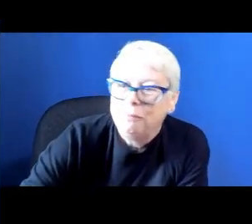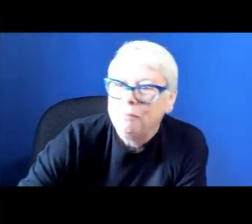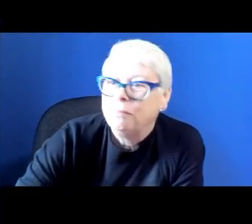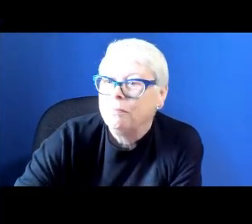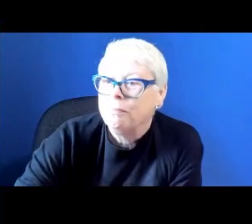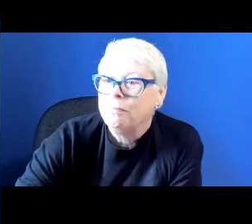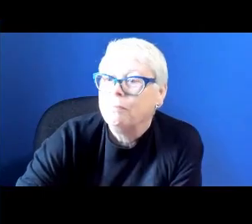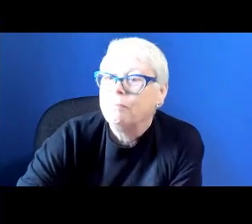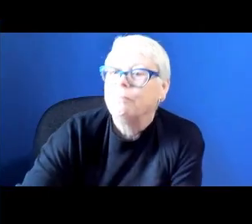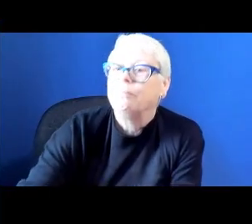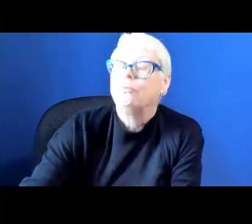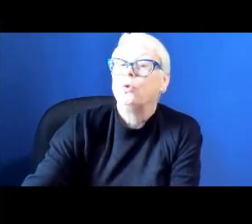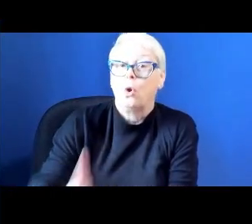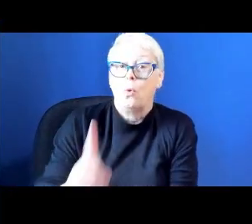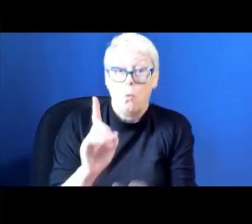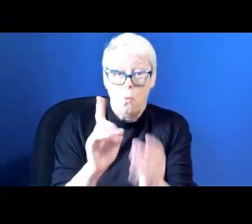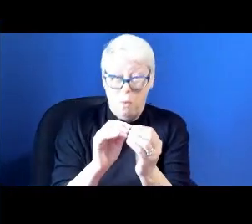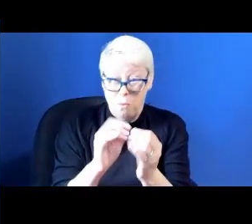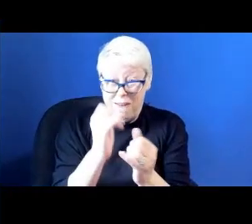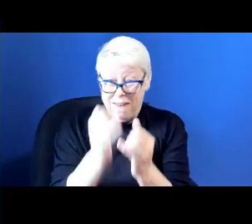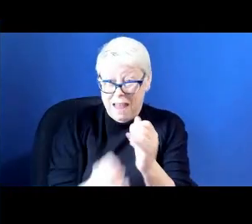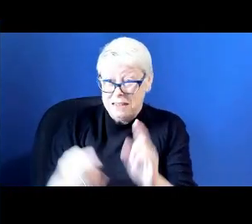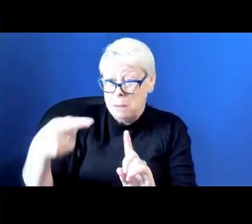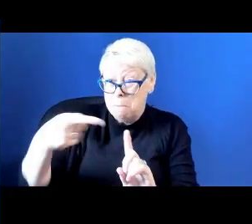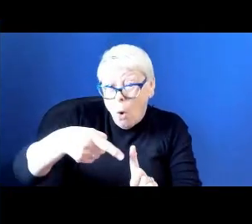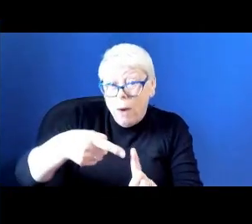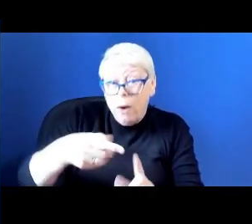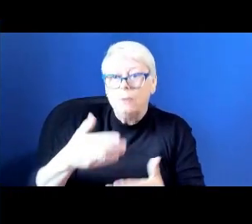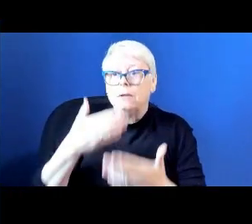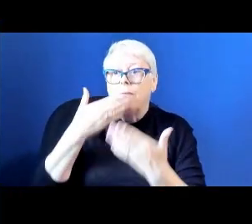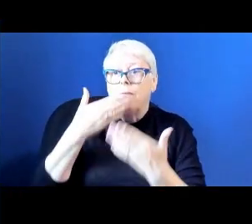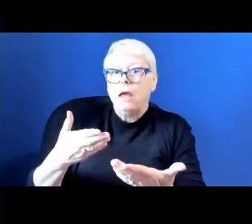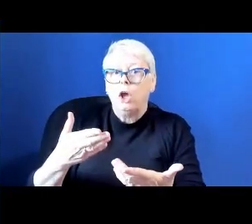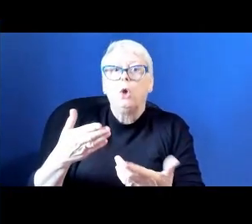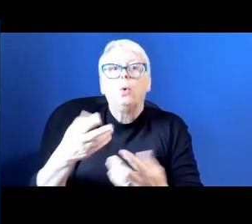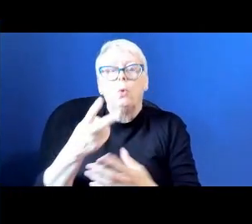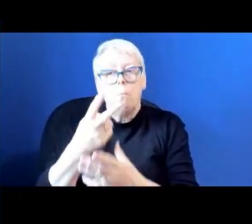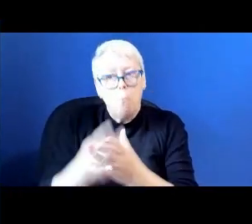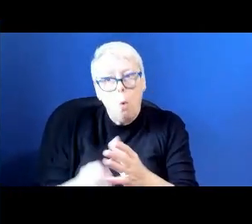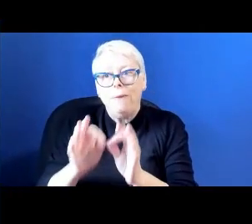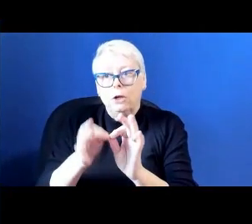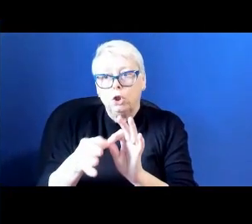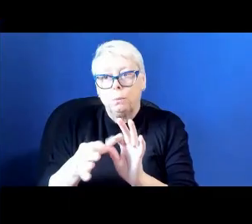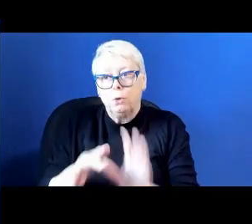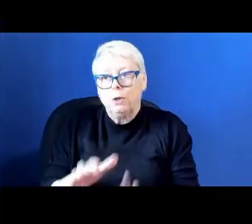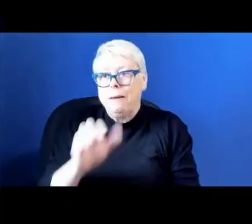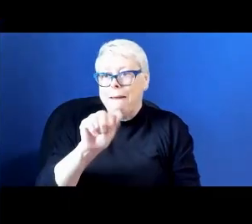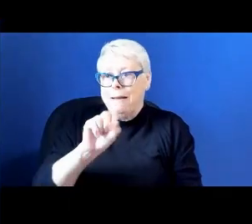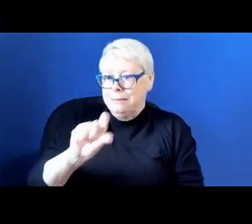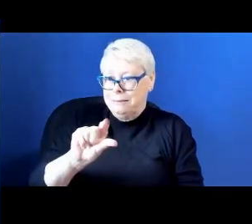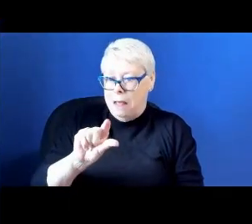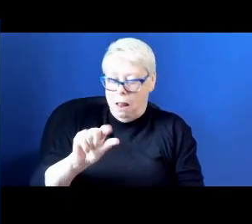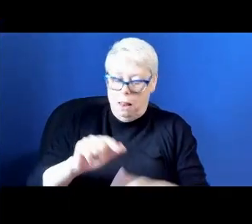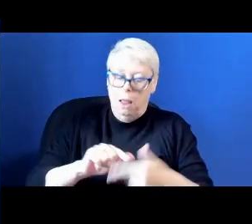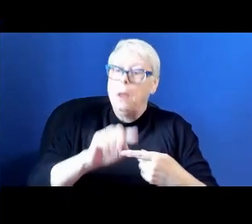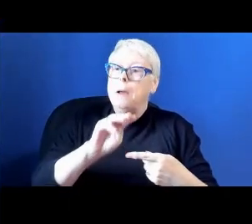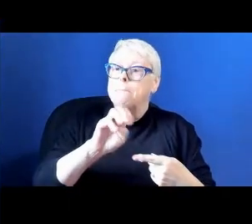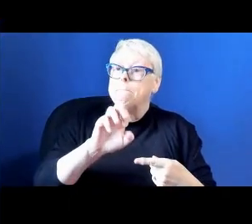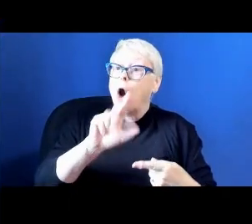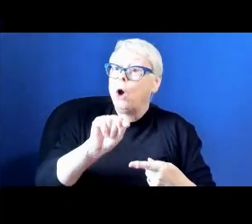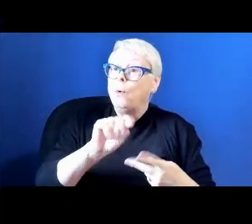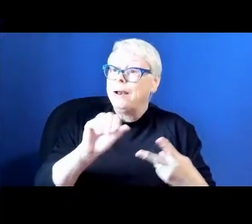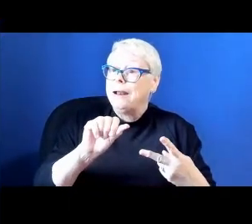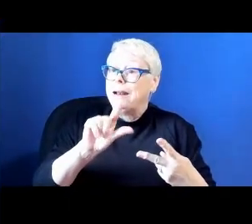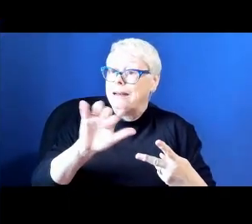On the last note, I really, really want to say thank you to Margaret and Lisa, who were so supportive the entire hour